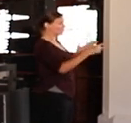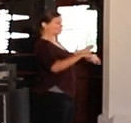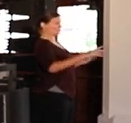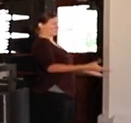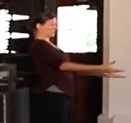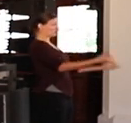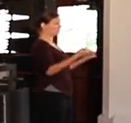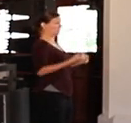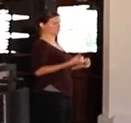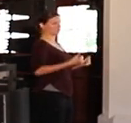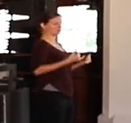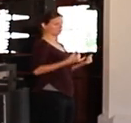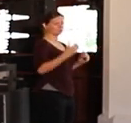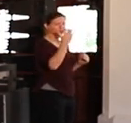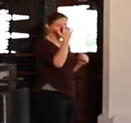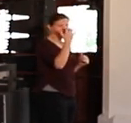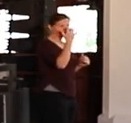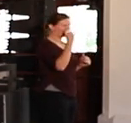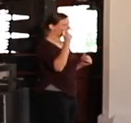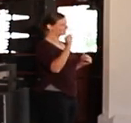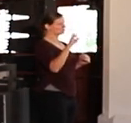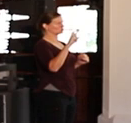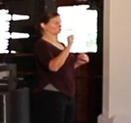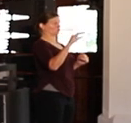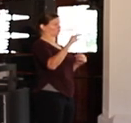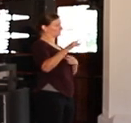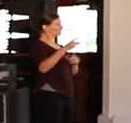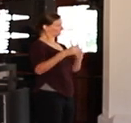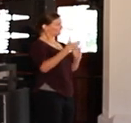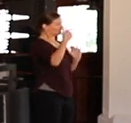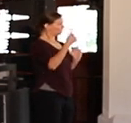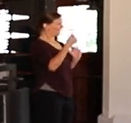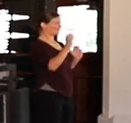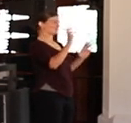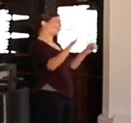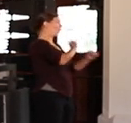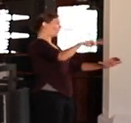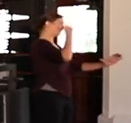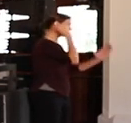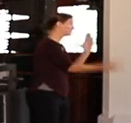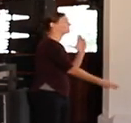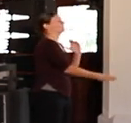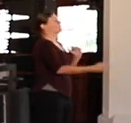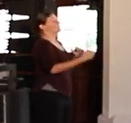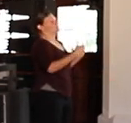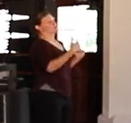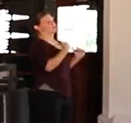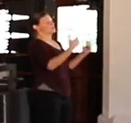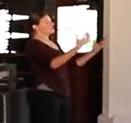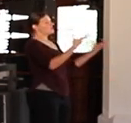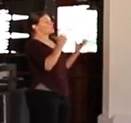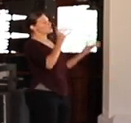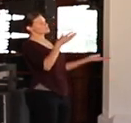here now, and I think Tracy says it best, go all in. And I want to just offer